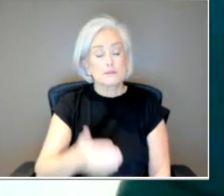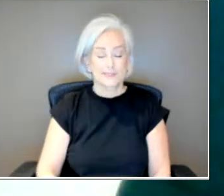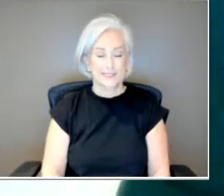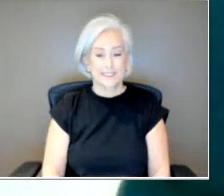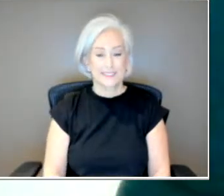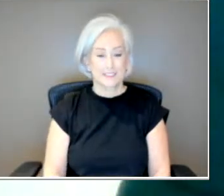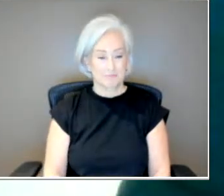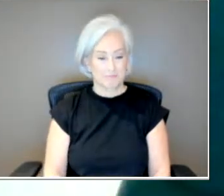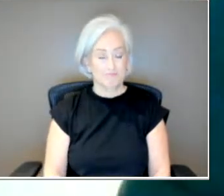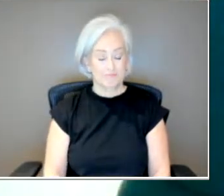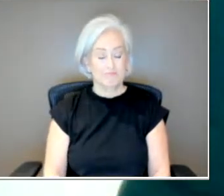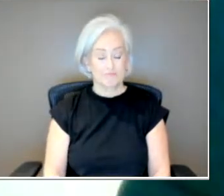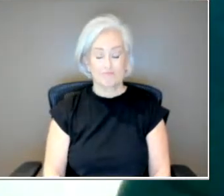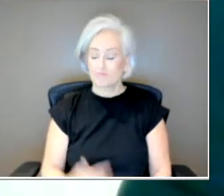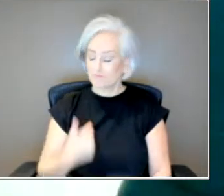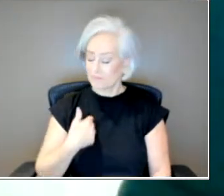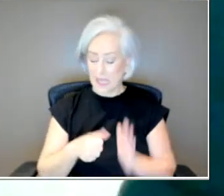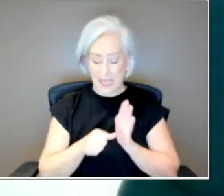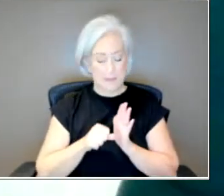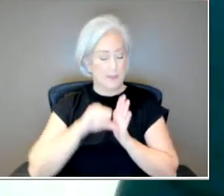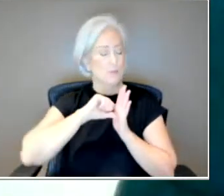Yeah, I'm impressed.